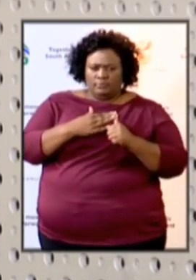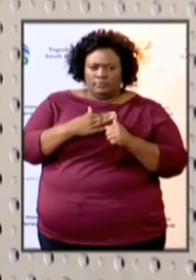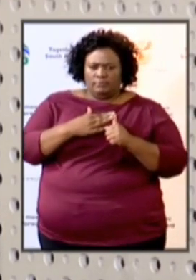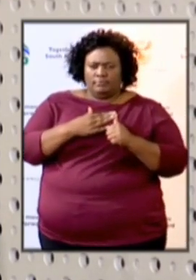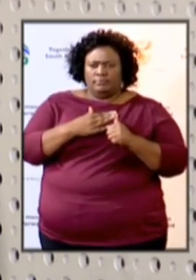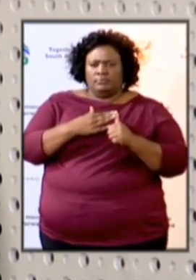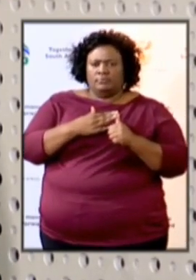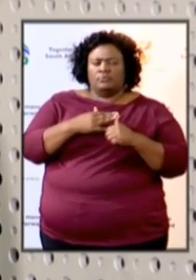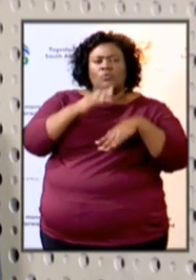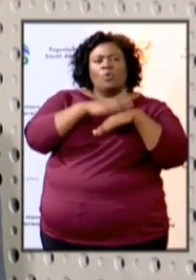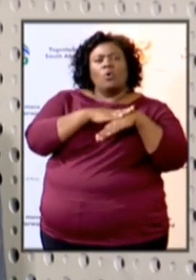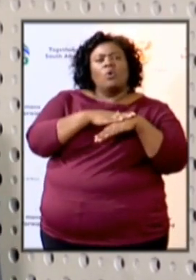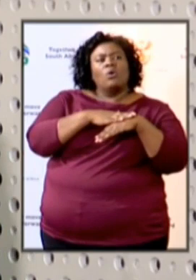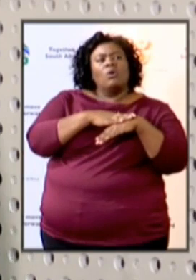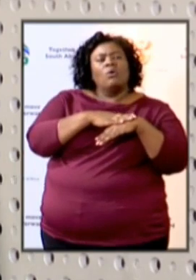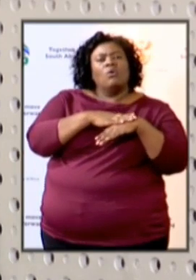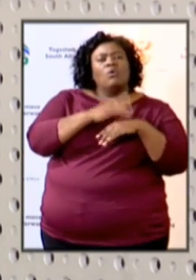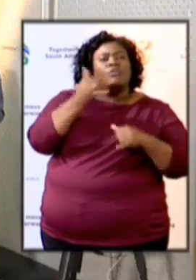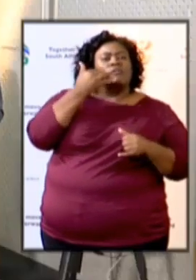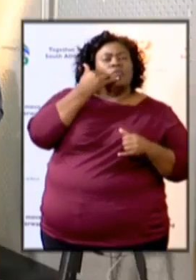On the line, we have